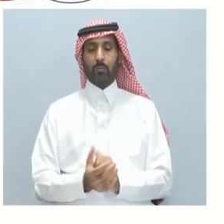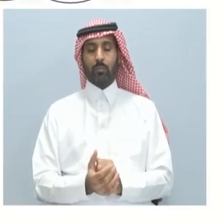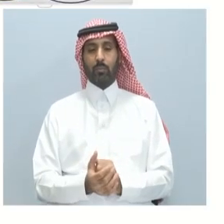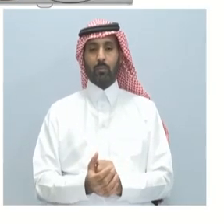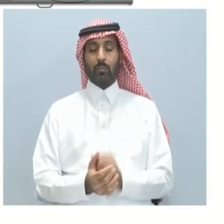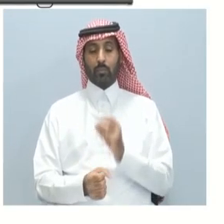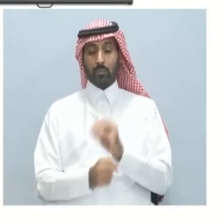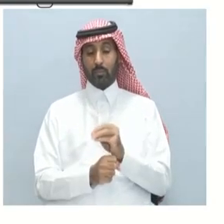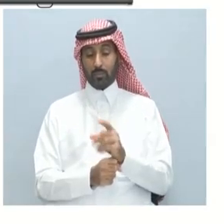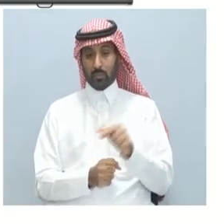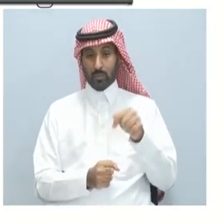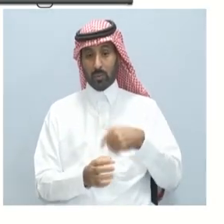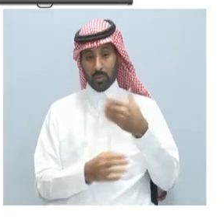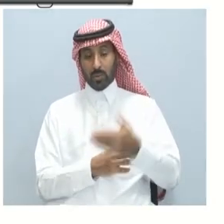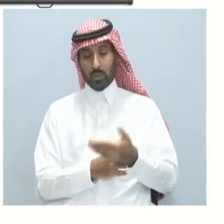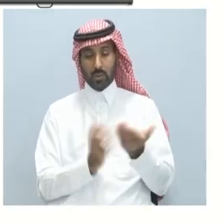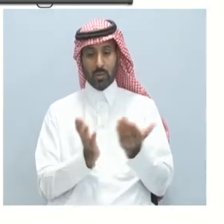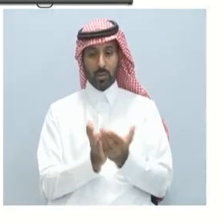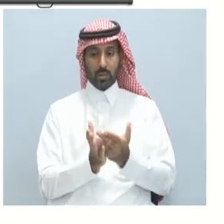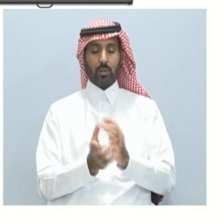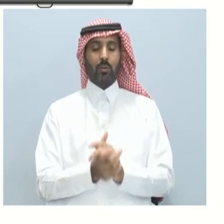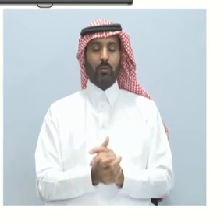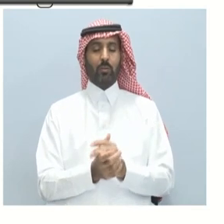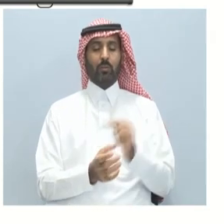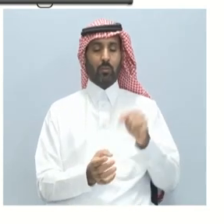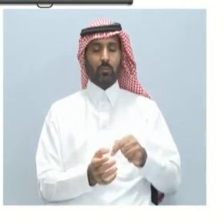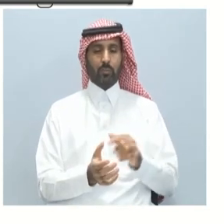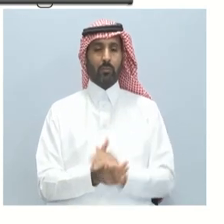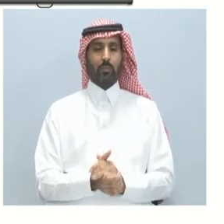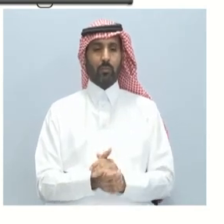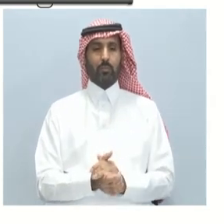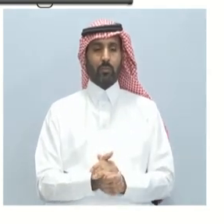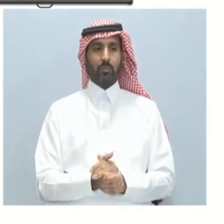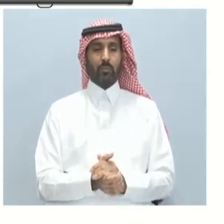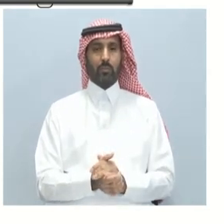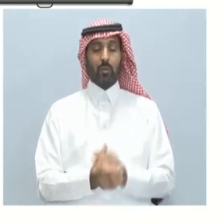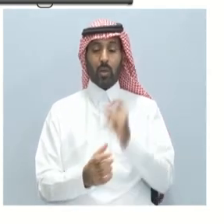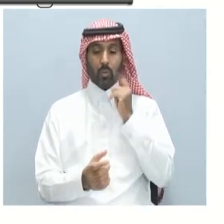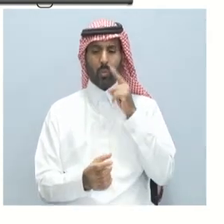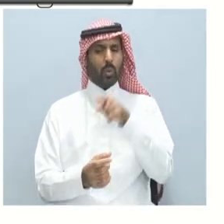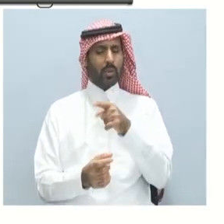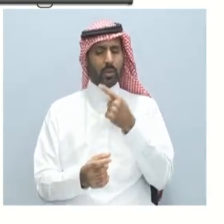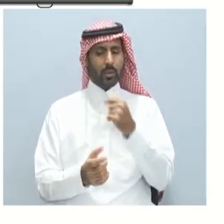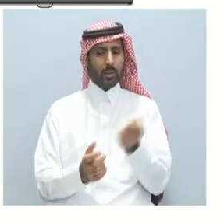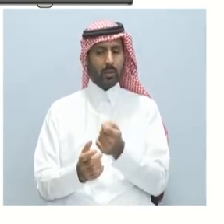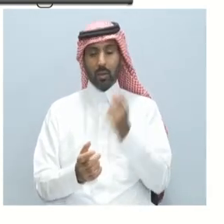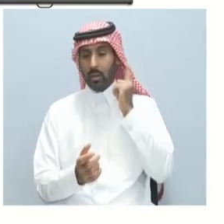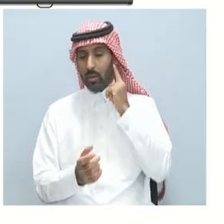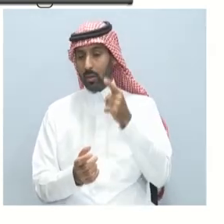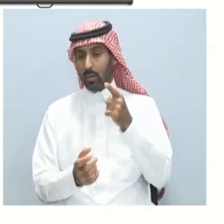is what we're going to do in our next lesson, inshallah. What we did now, we gave opinions, read and